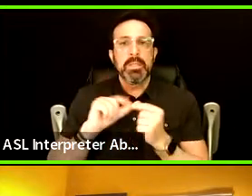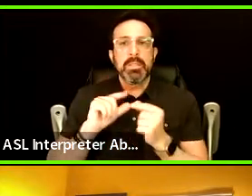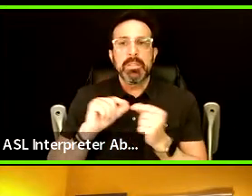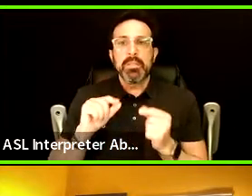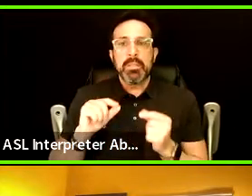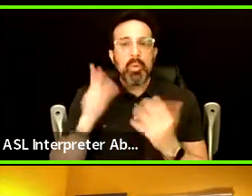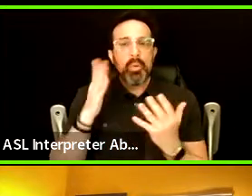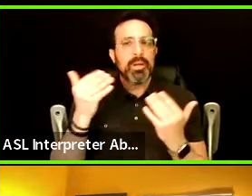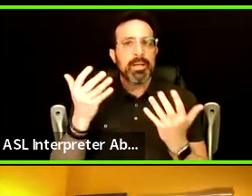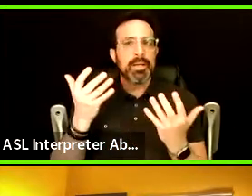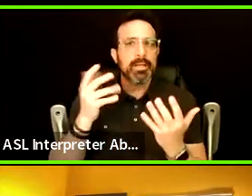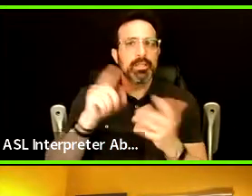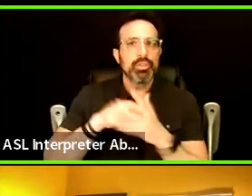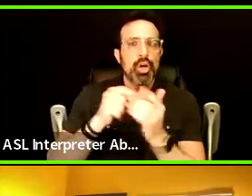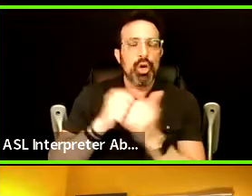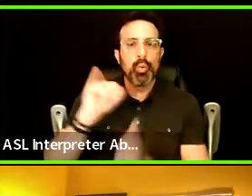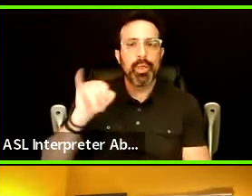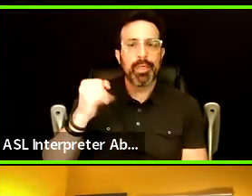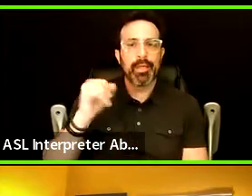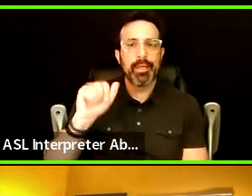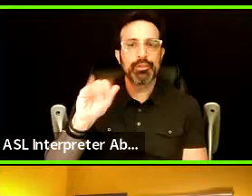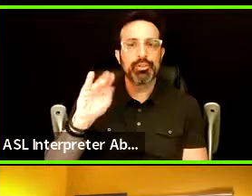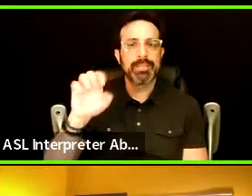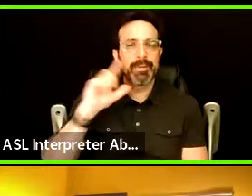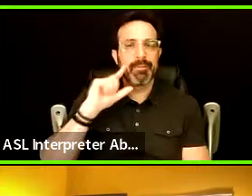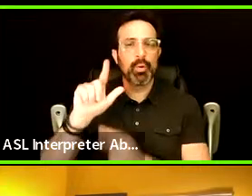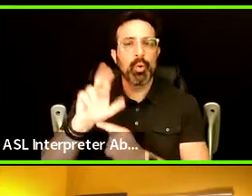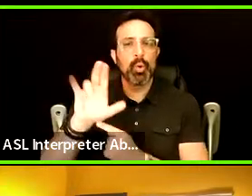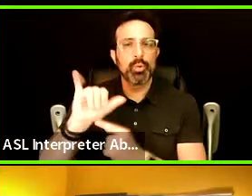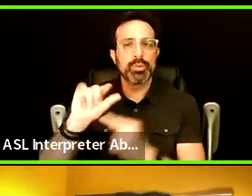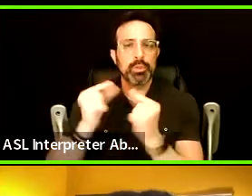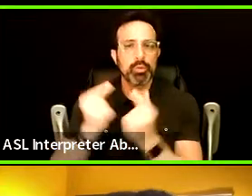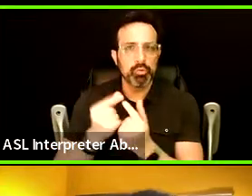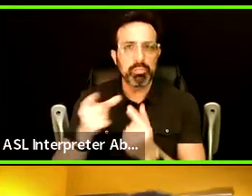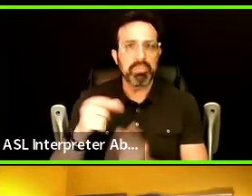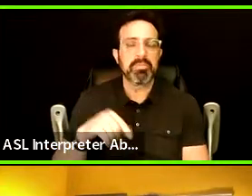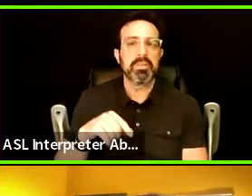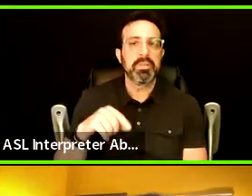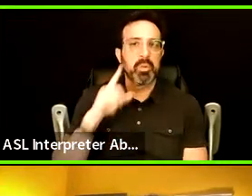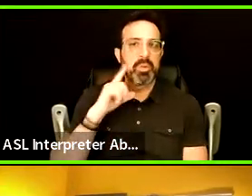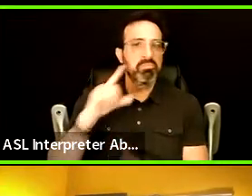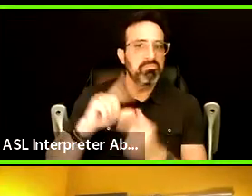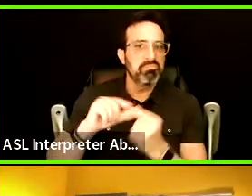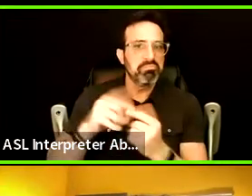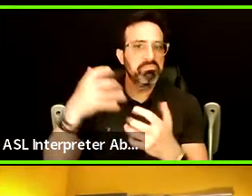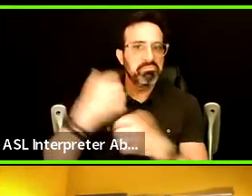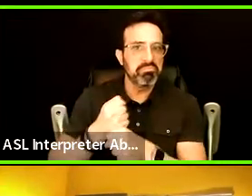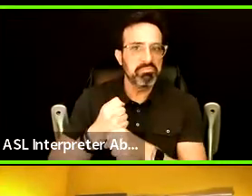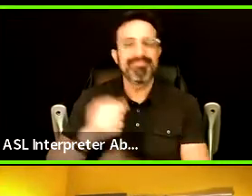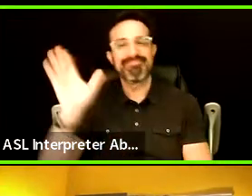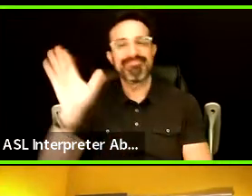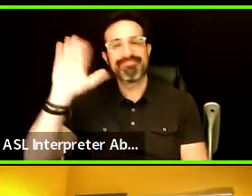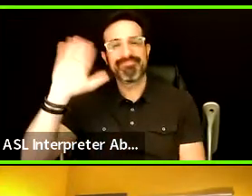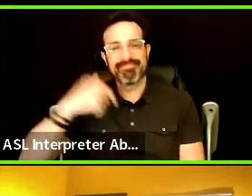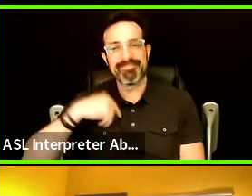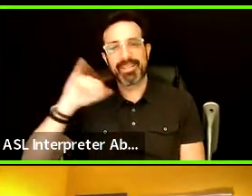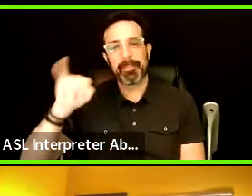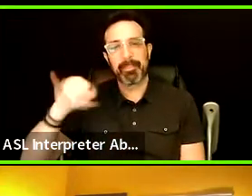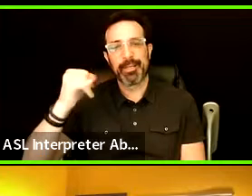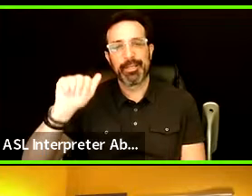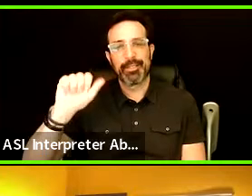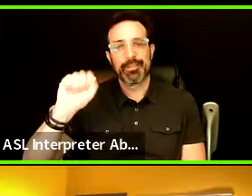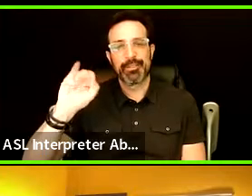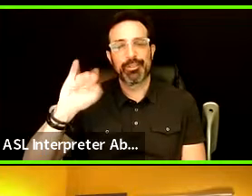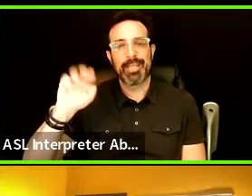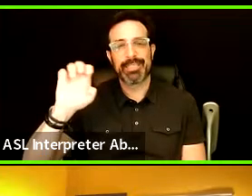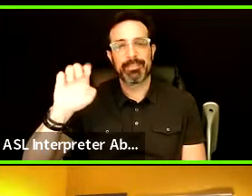Hi everyone, I'm representing Lucy's group. Jasmine Tolbert here. And our group, we had really